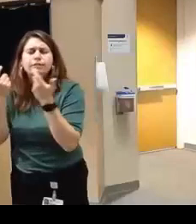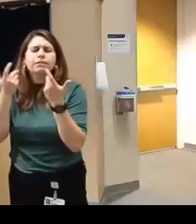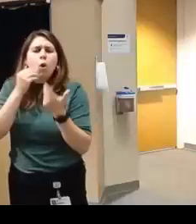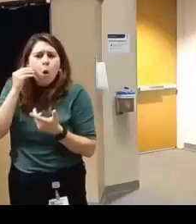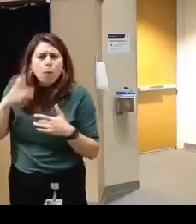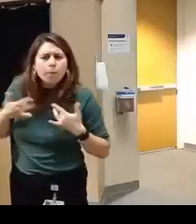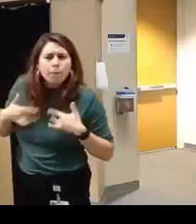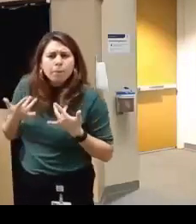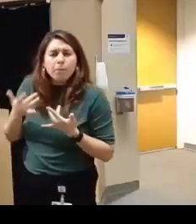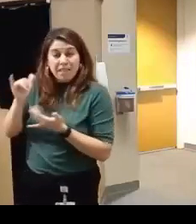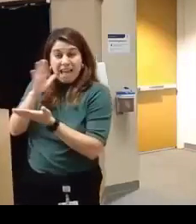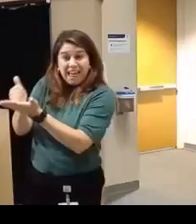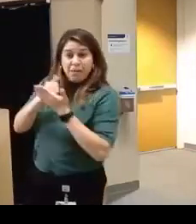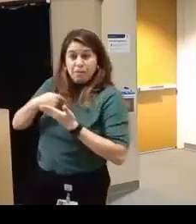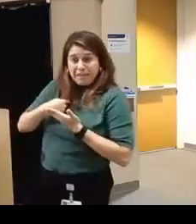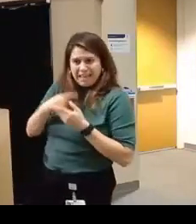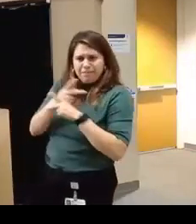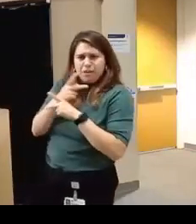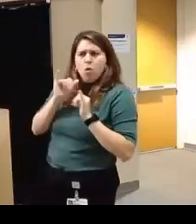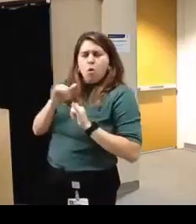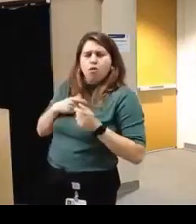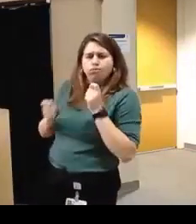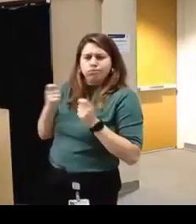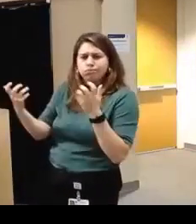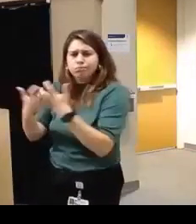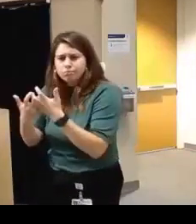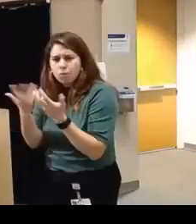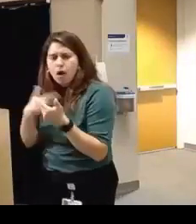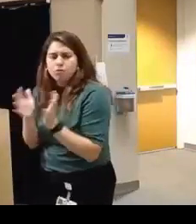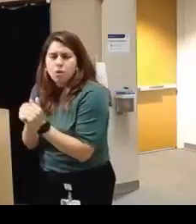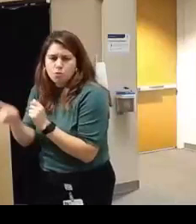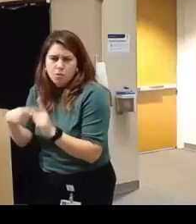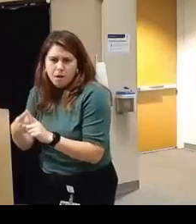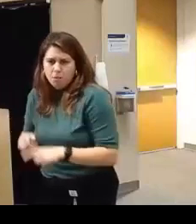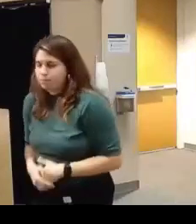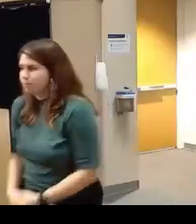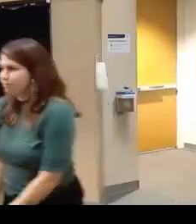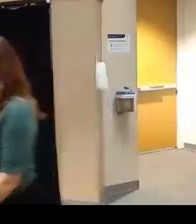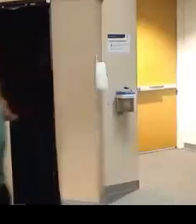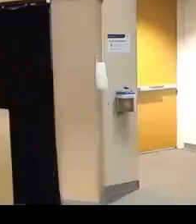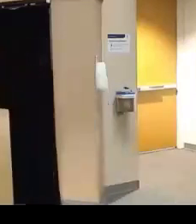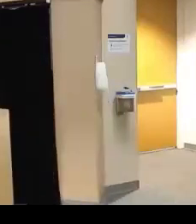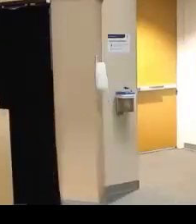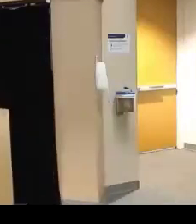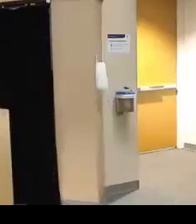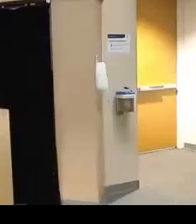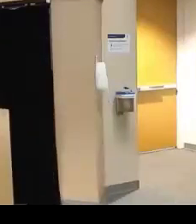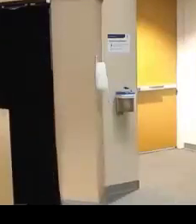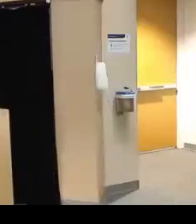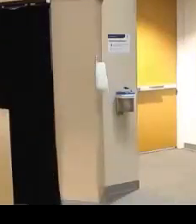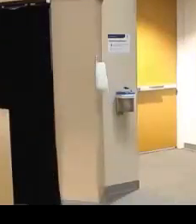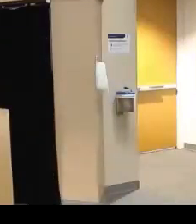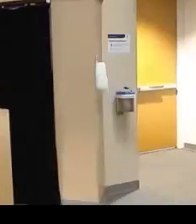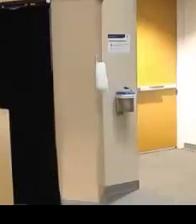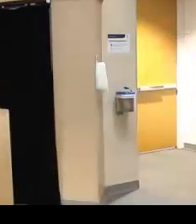home? Because that would help me then tailor what I want to talk to them about and how I'm going to help them. Bottom line is it's very